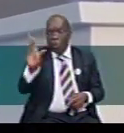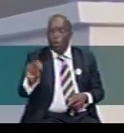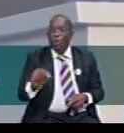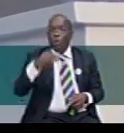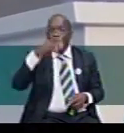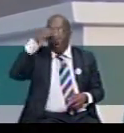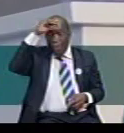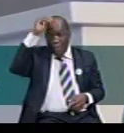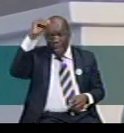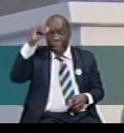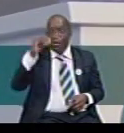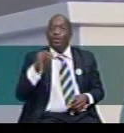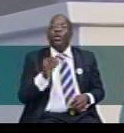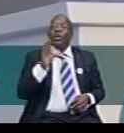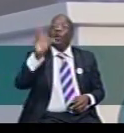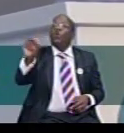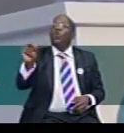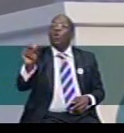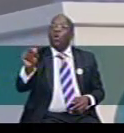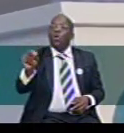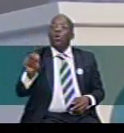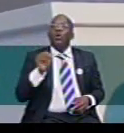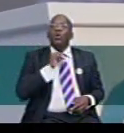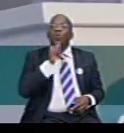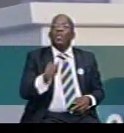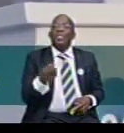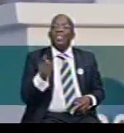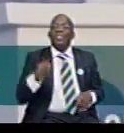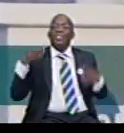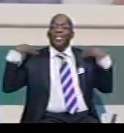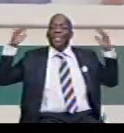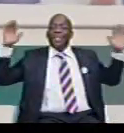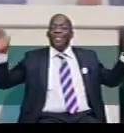not the angels of heaven, but my